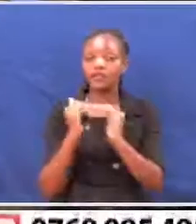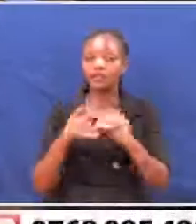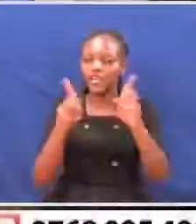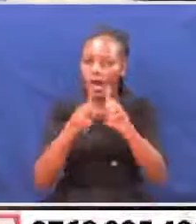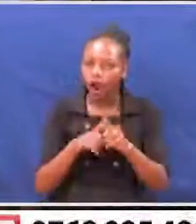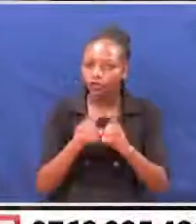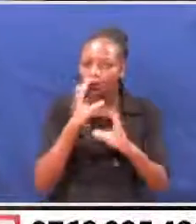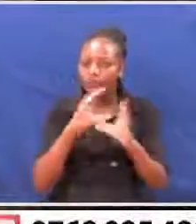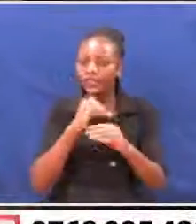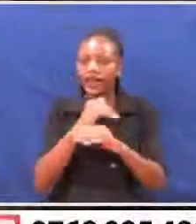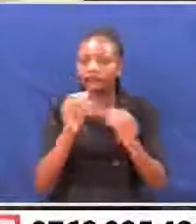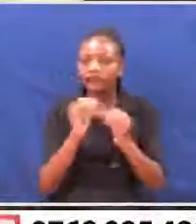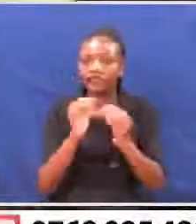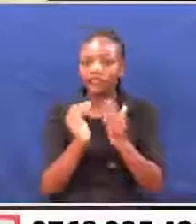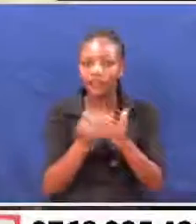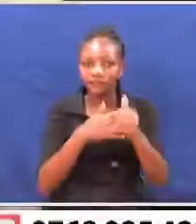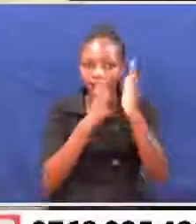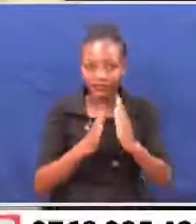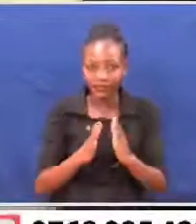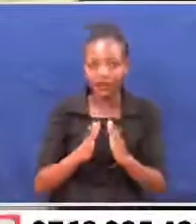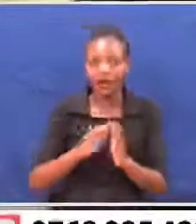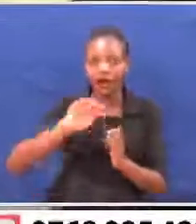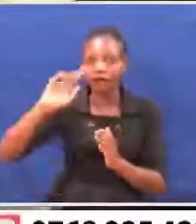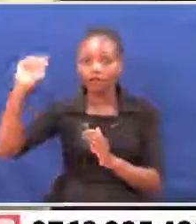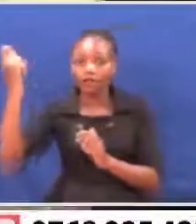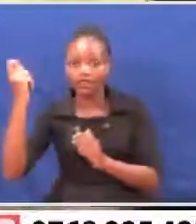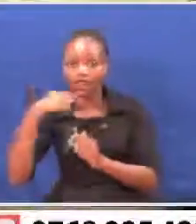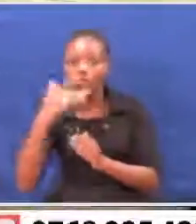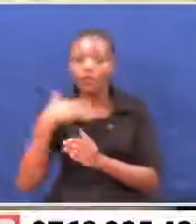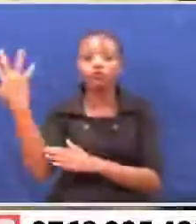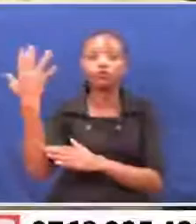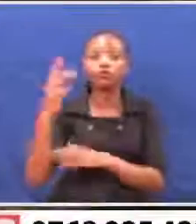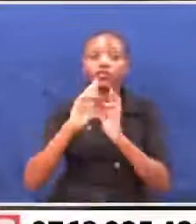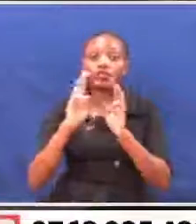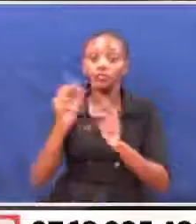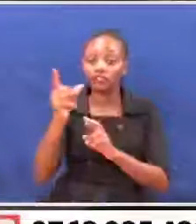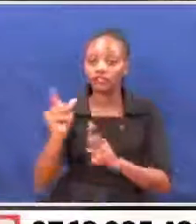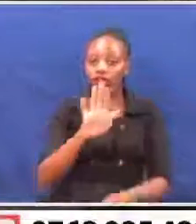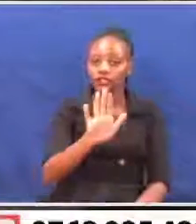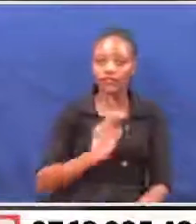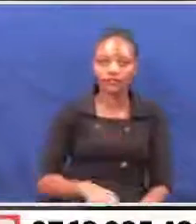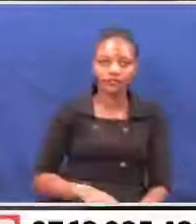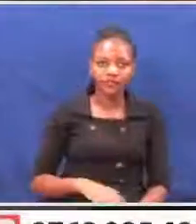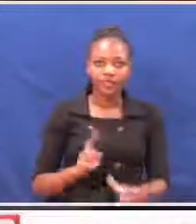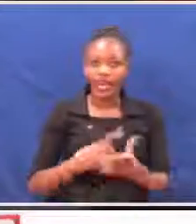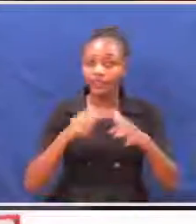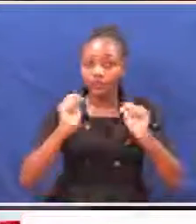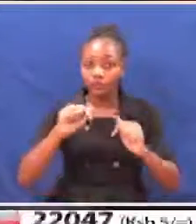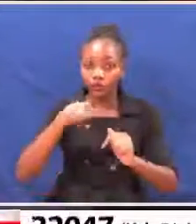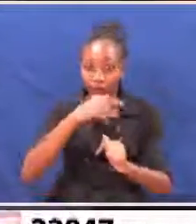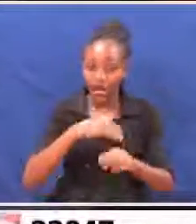section of Mount Kenya leaders who are preparing for caravans to popularize the report in their region. And to play a very active